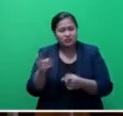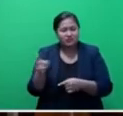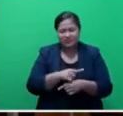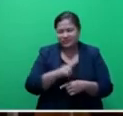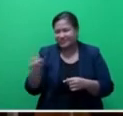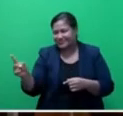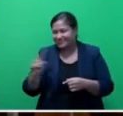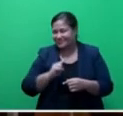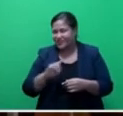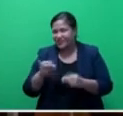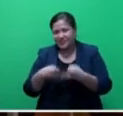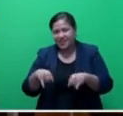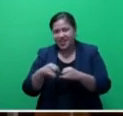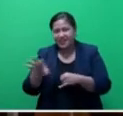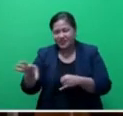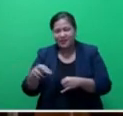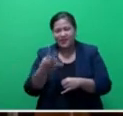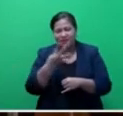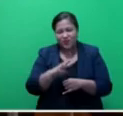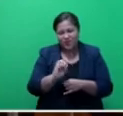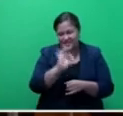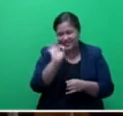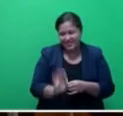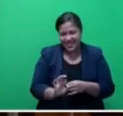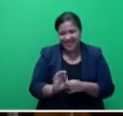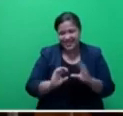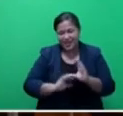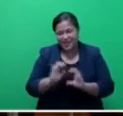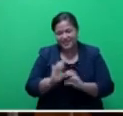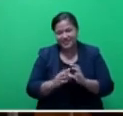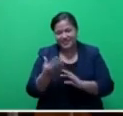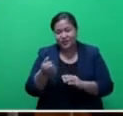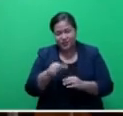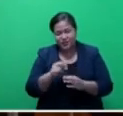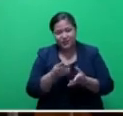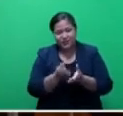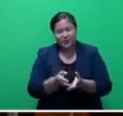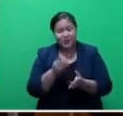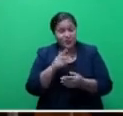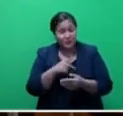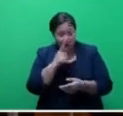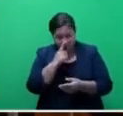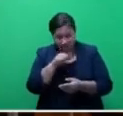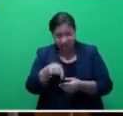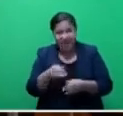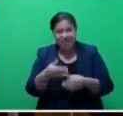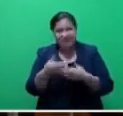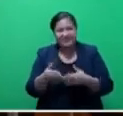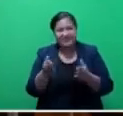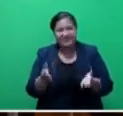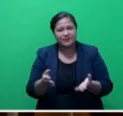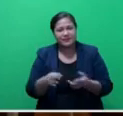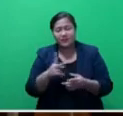is only an average 40% capacity utilization for both passenger and cargo. For example, Mr. Speaker, sir, for a